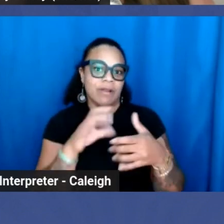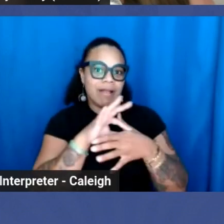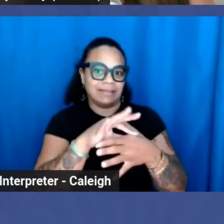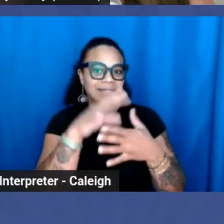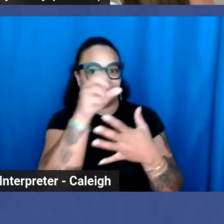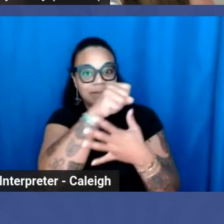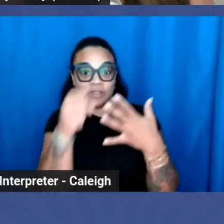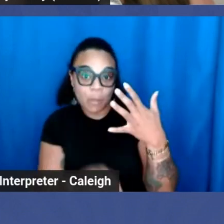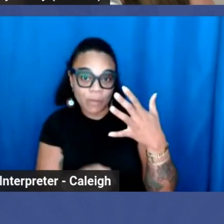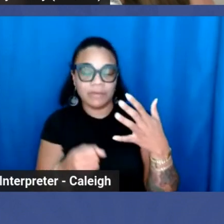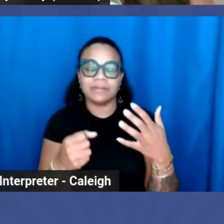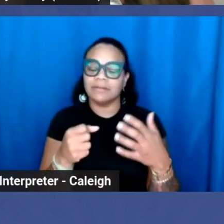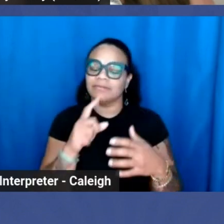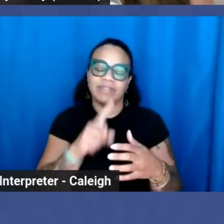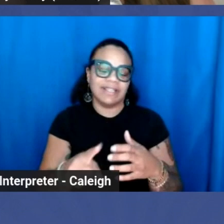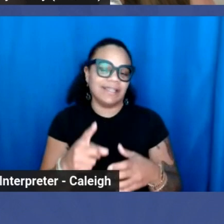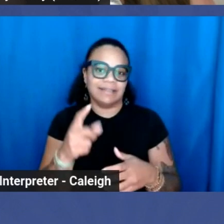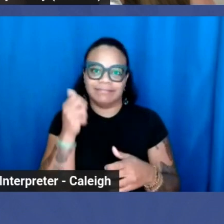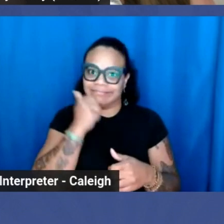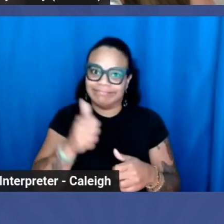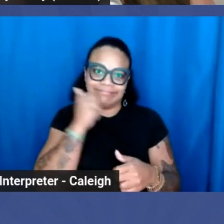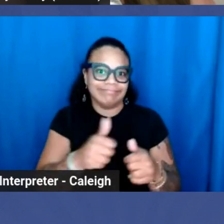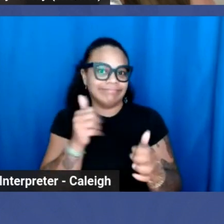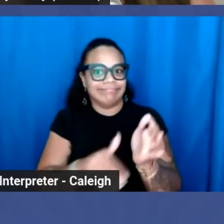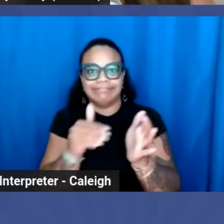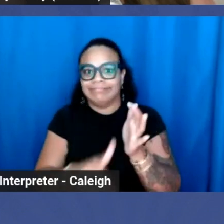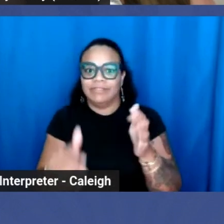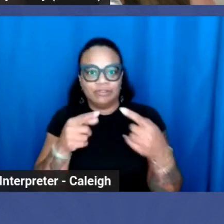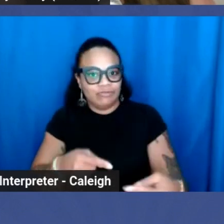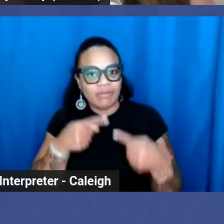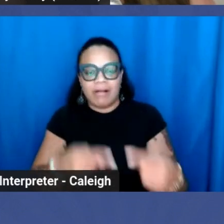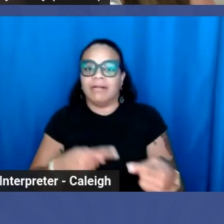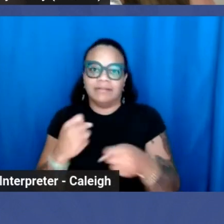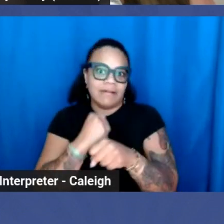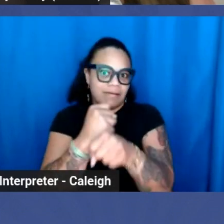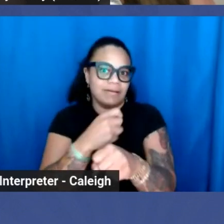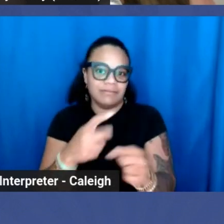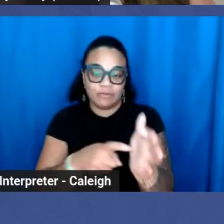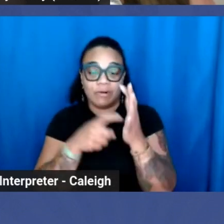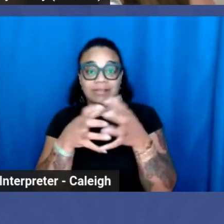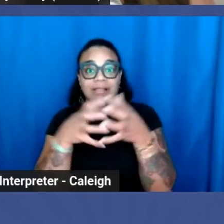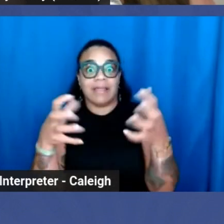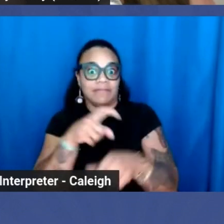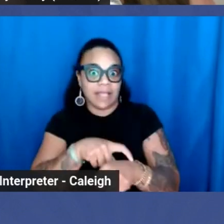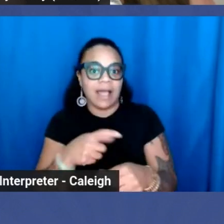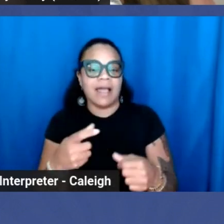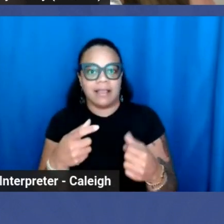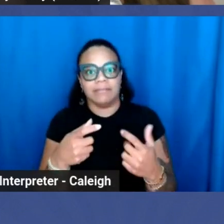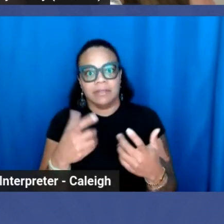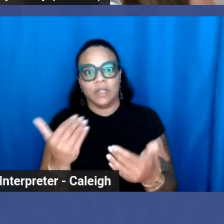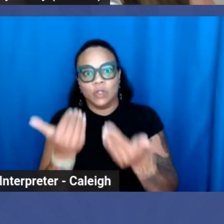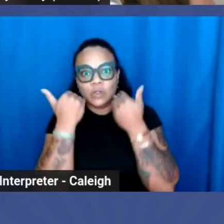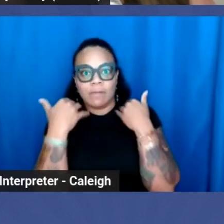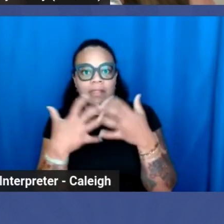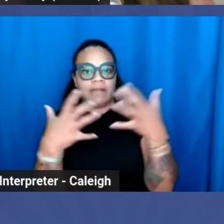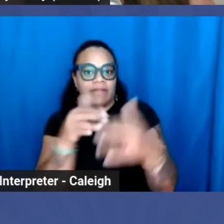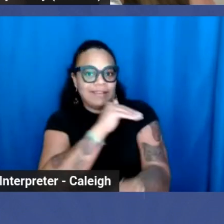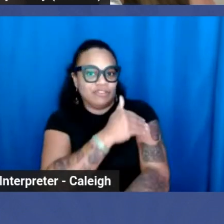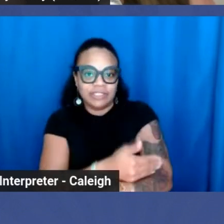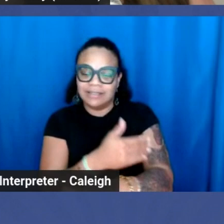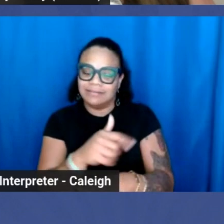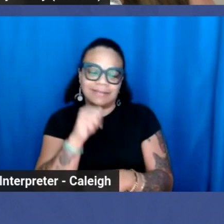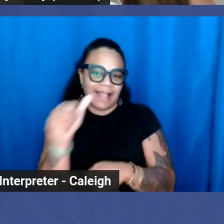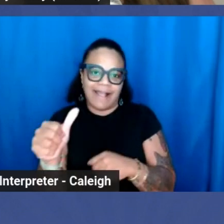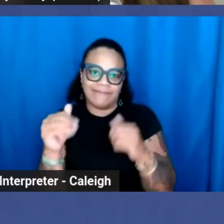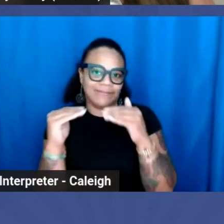it's a constant, everyday struggle and battle, and it takes a lot of time and a lot of our energy, and it's not fair